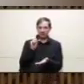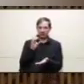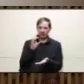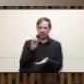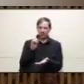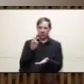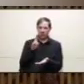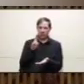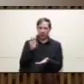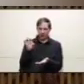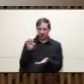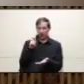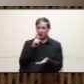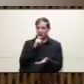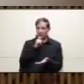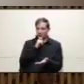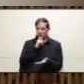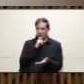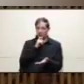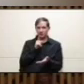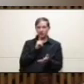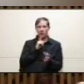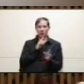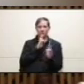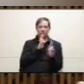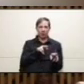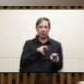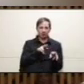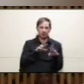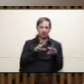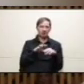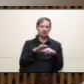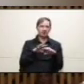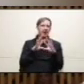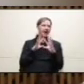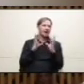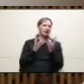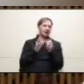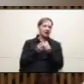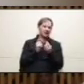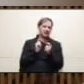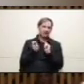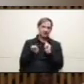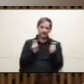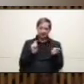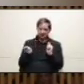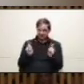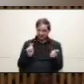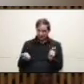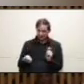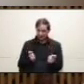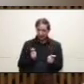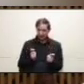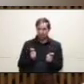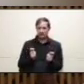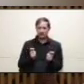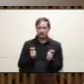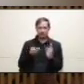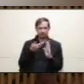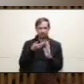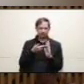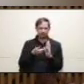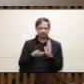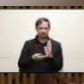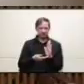using M-score on our reporting. Each and every cent is spent on budget strings. So I think